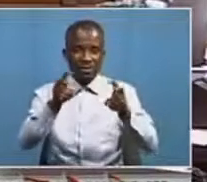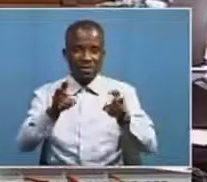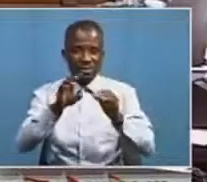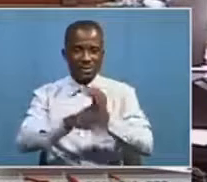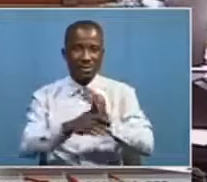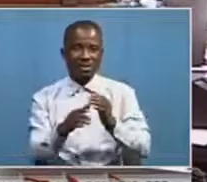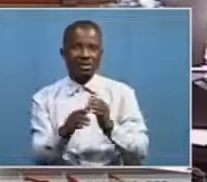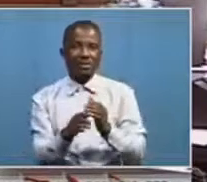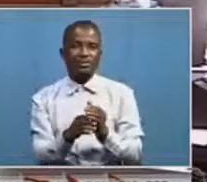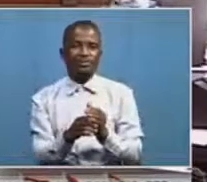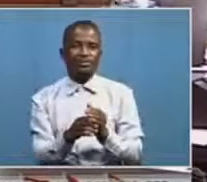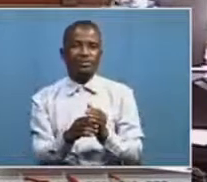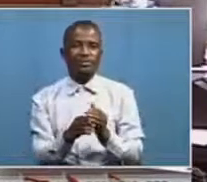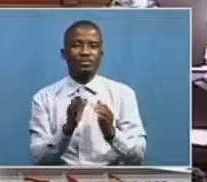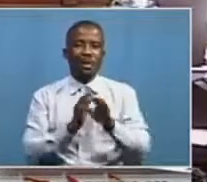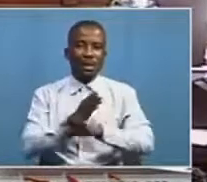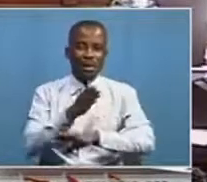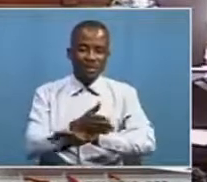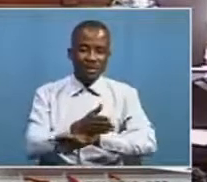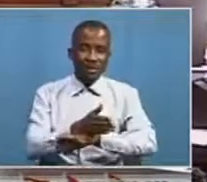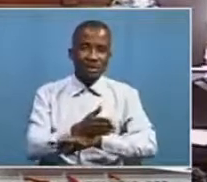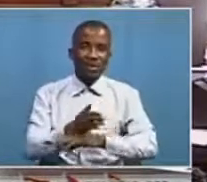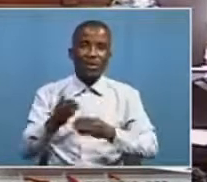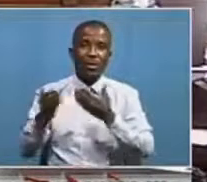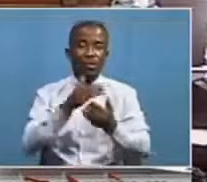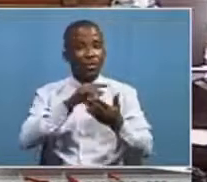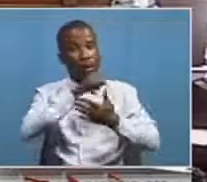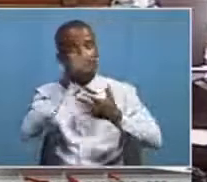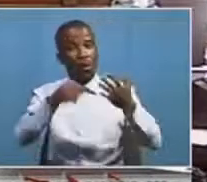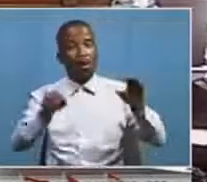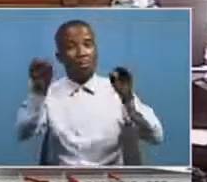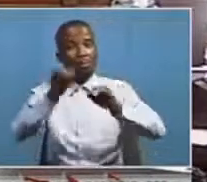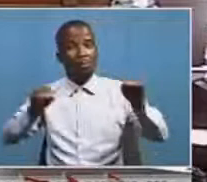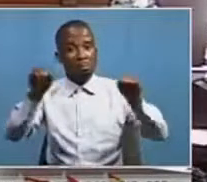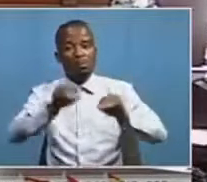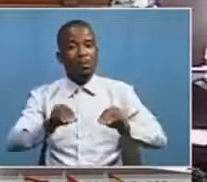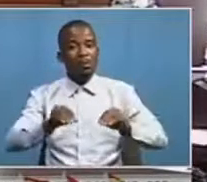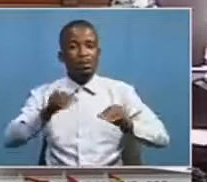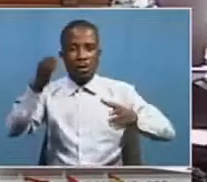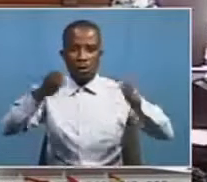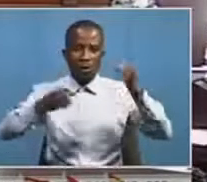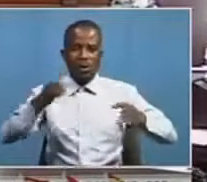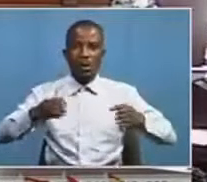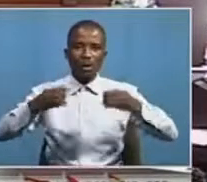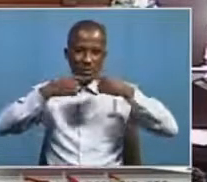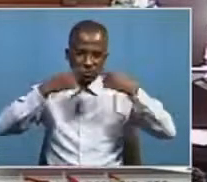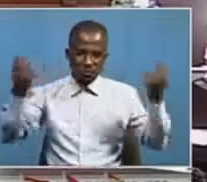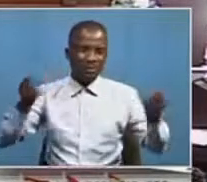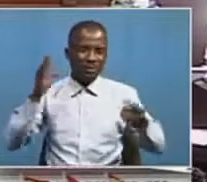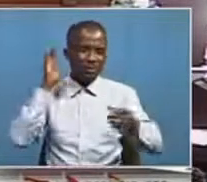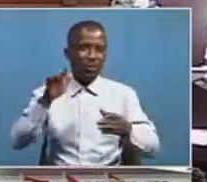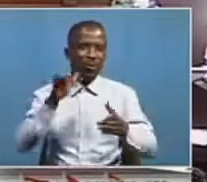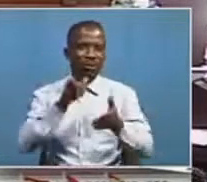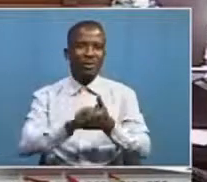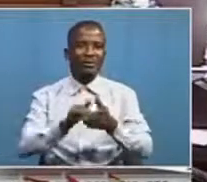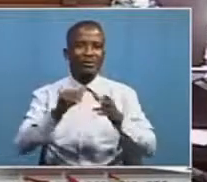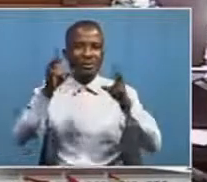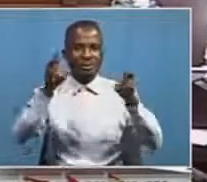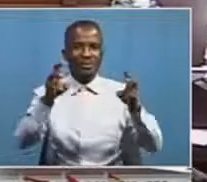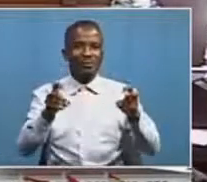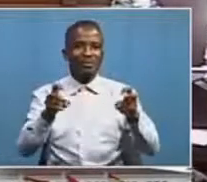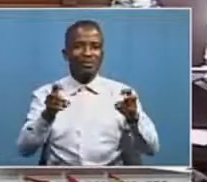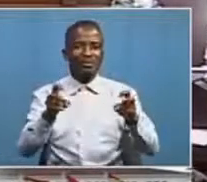it. In the absence of the existence of any of these factors, the court decided to incorporate its ruling on this issue in its final